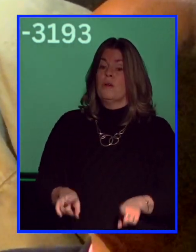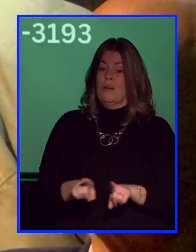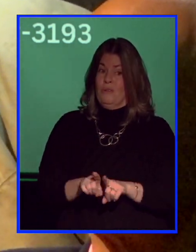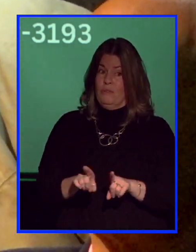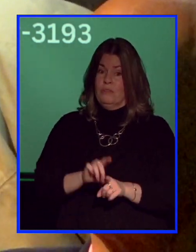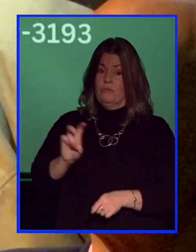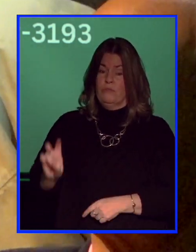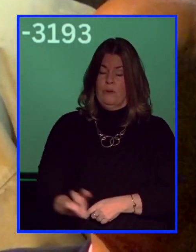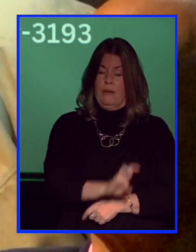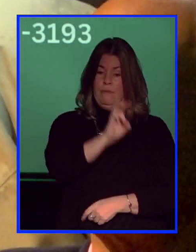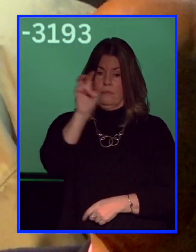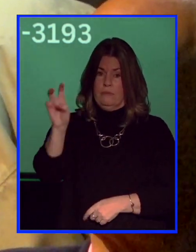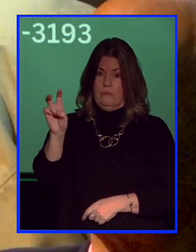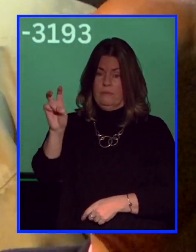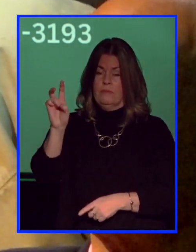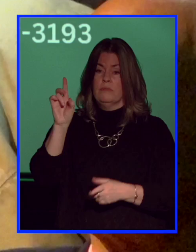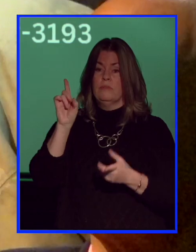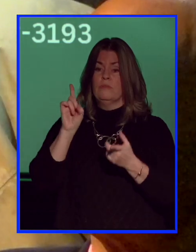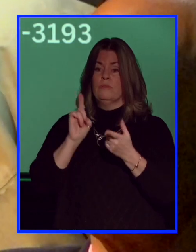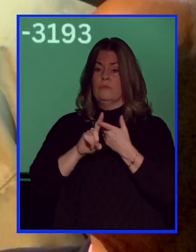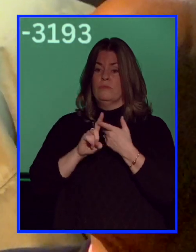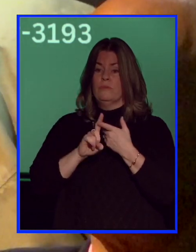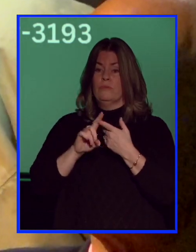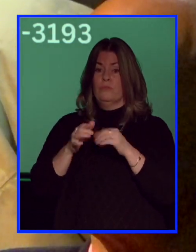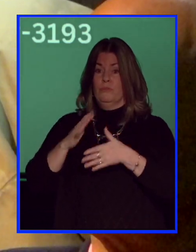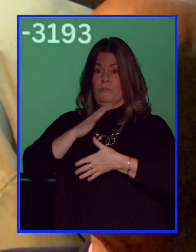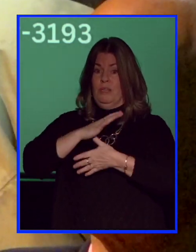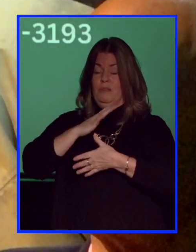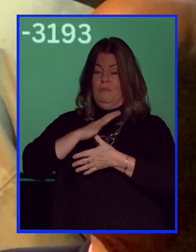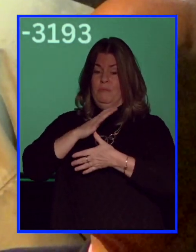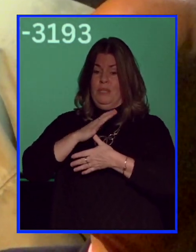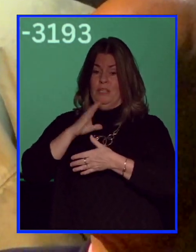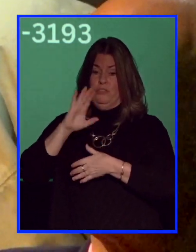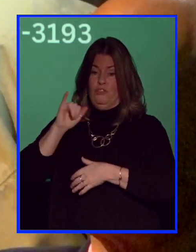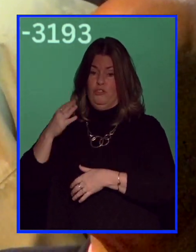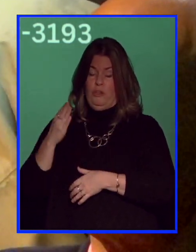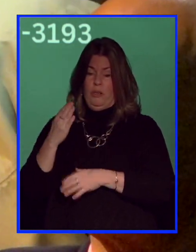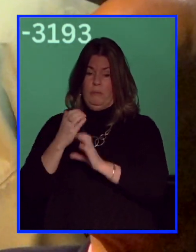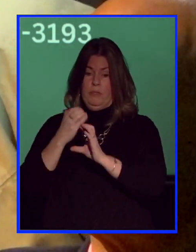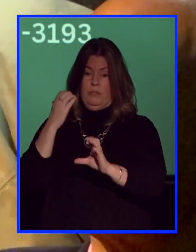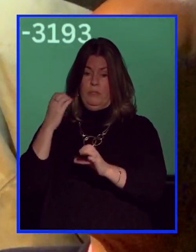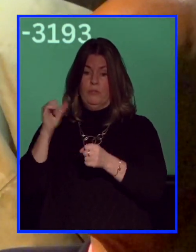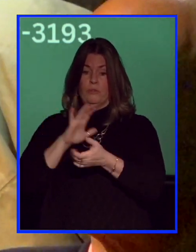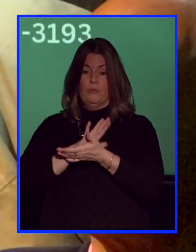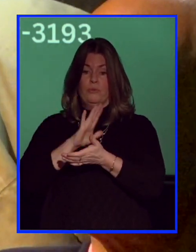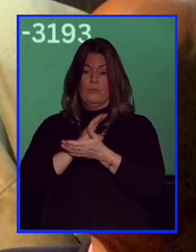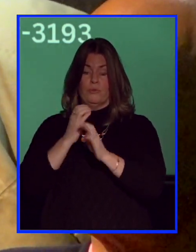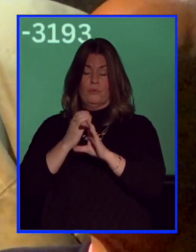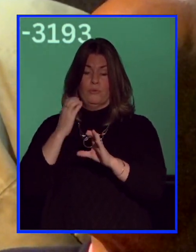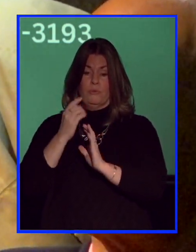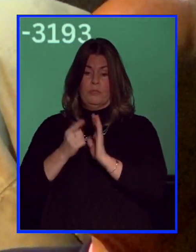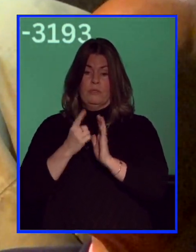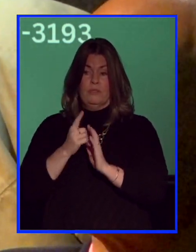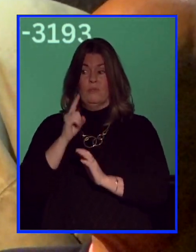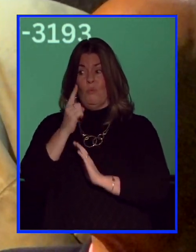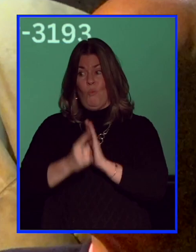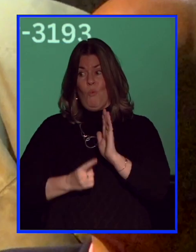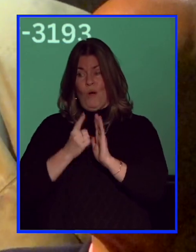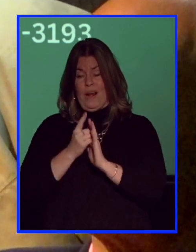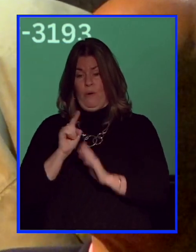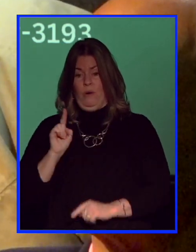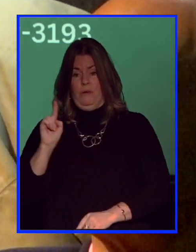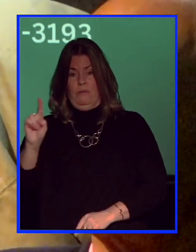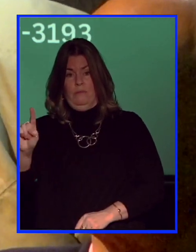travel to my major job as a school bus driver over an hour one way.